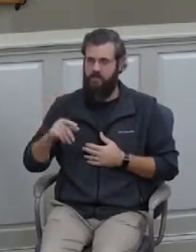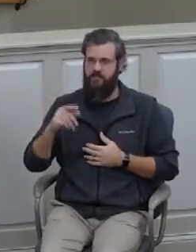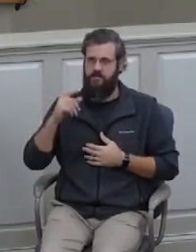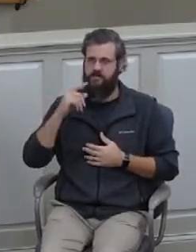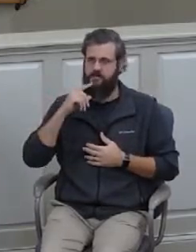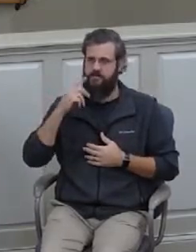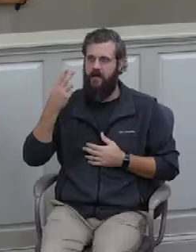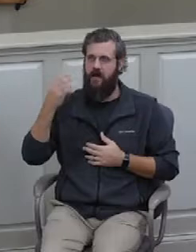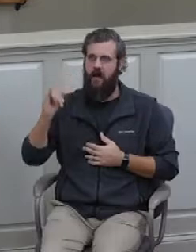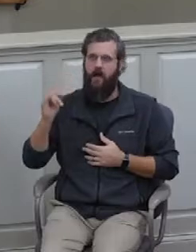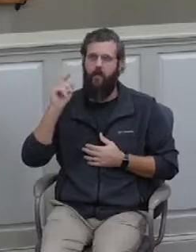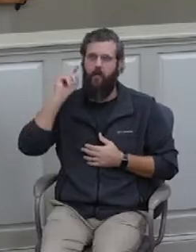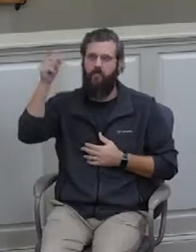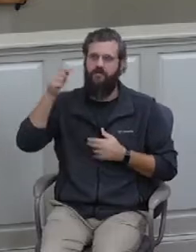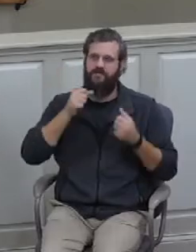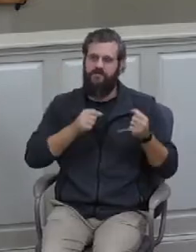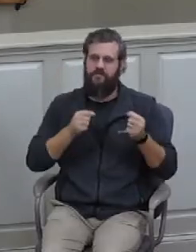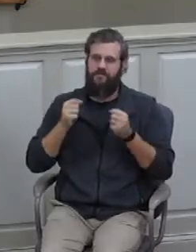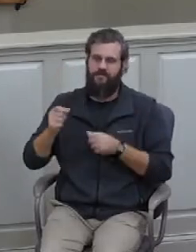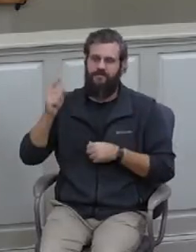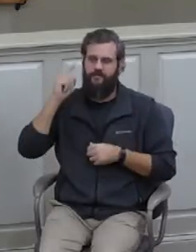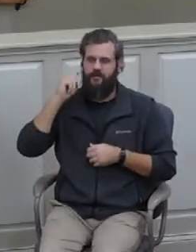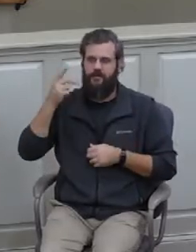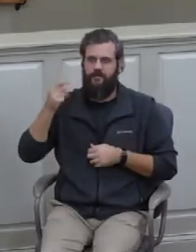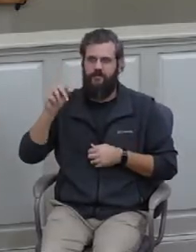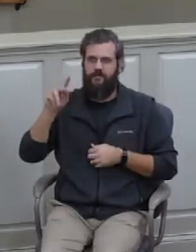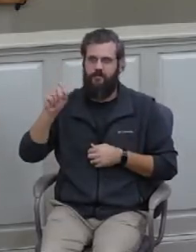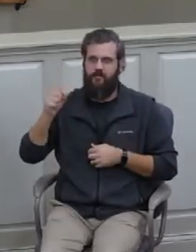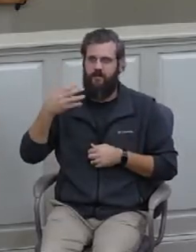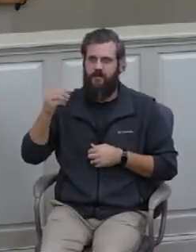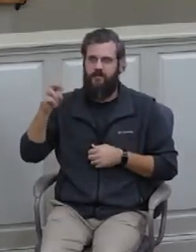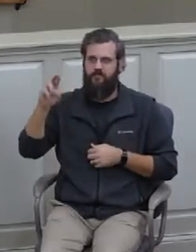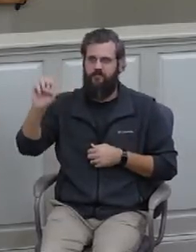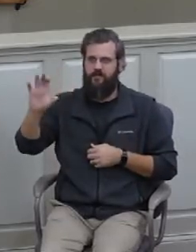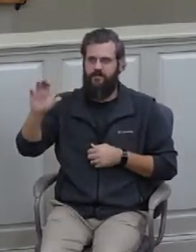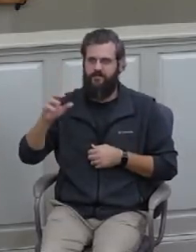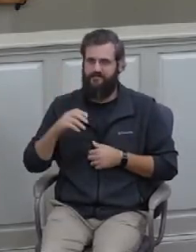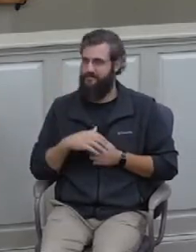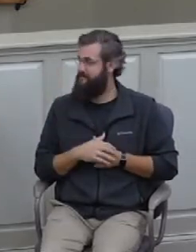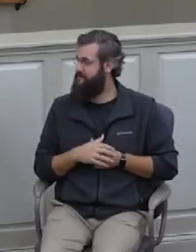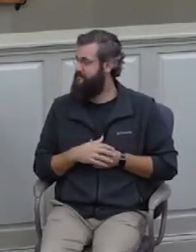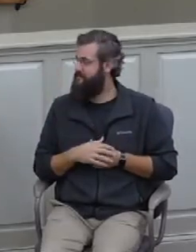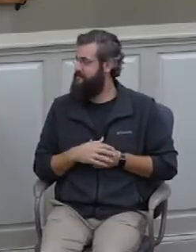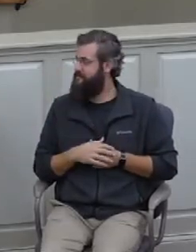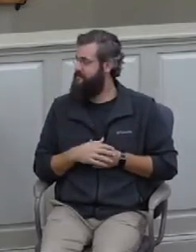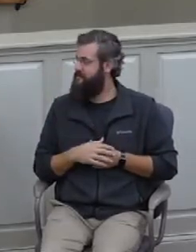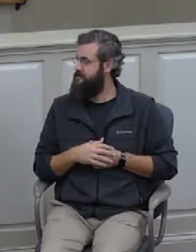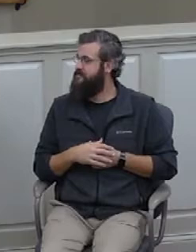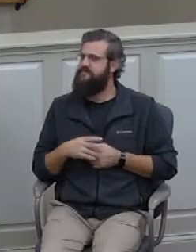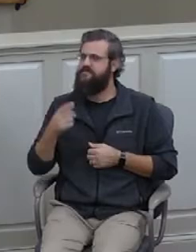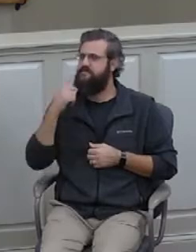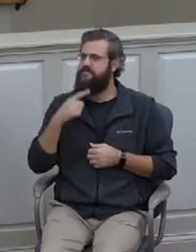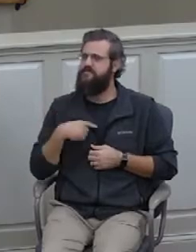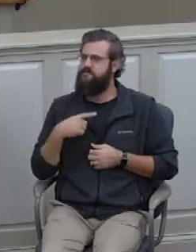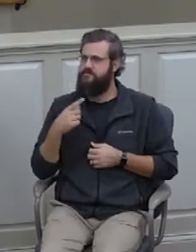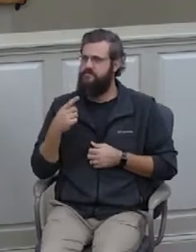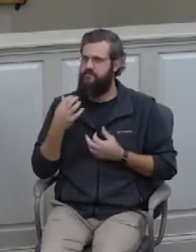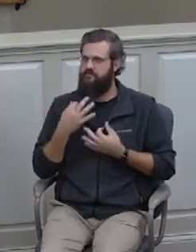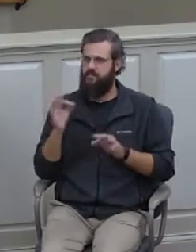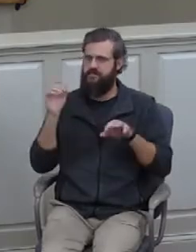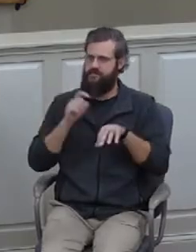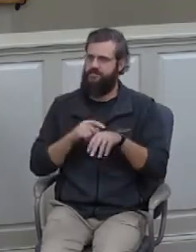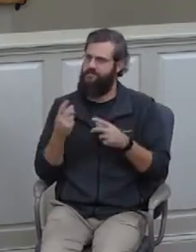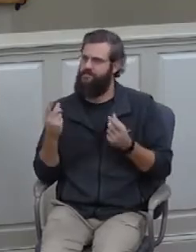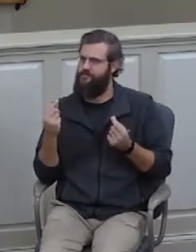at the cheerleading at Parks and Rec. We'll see you there, huh? Donna, tell us what all you plan on doing with all of your free